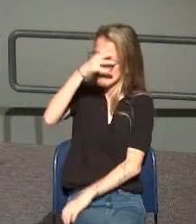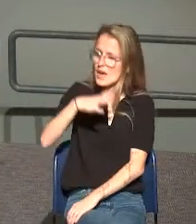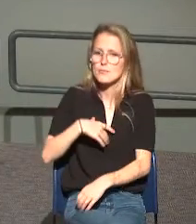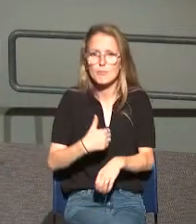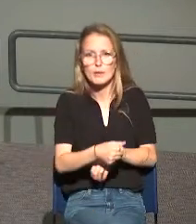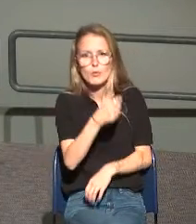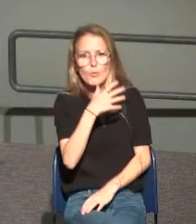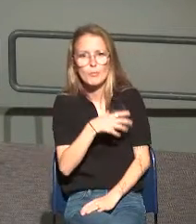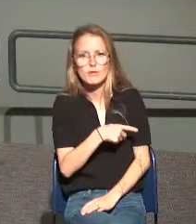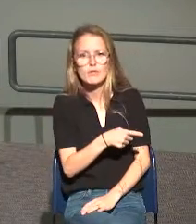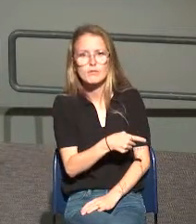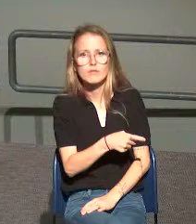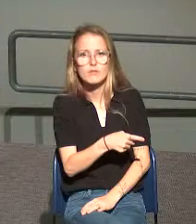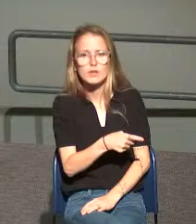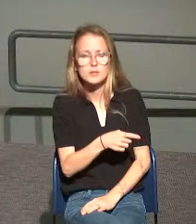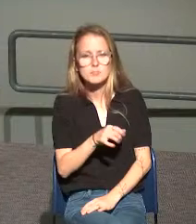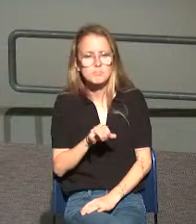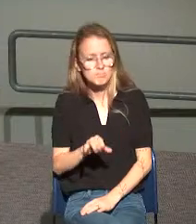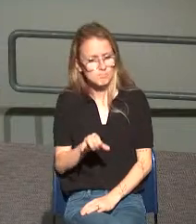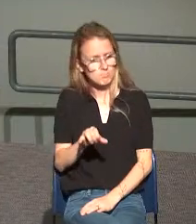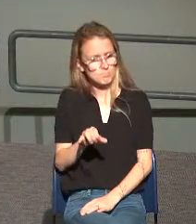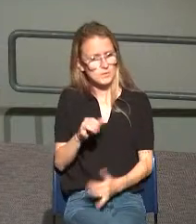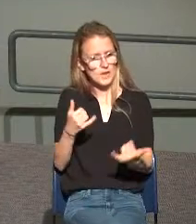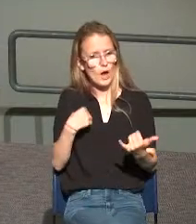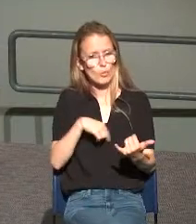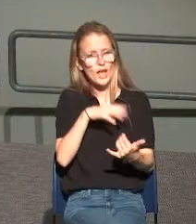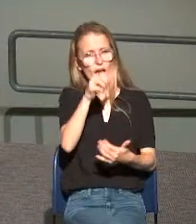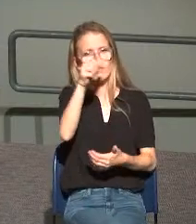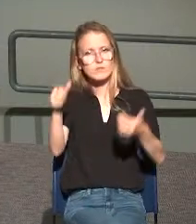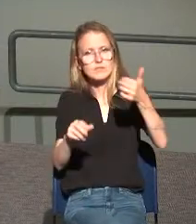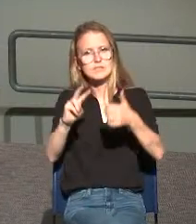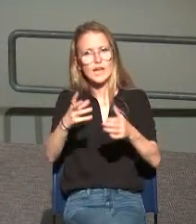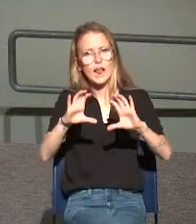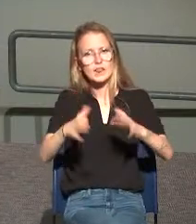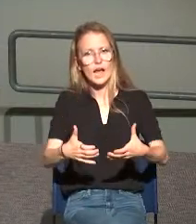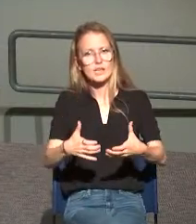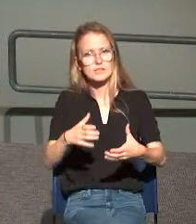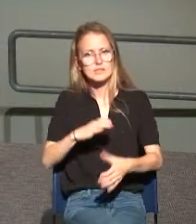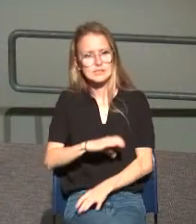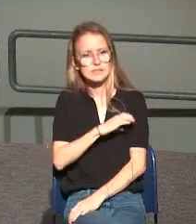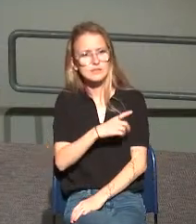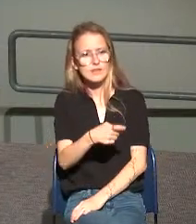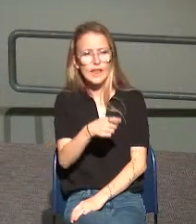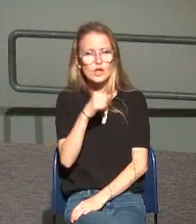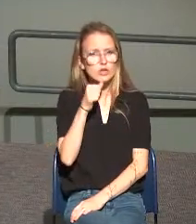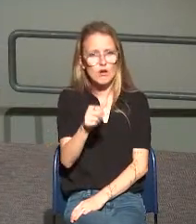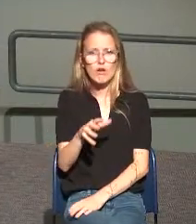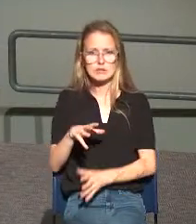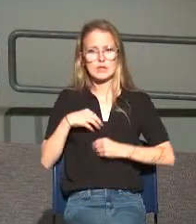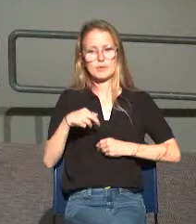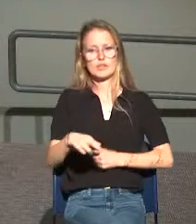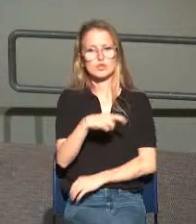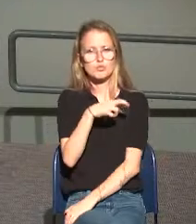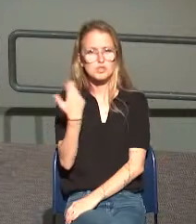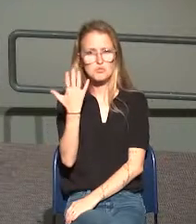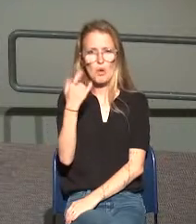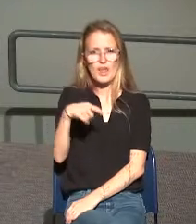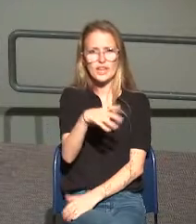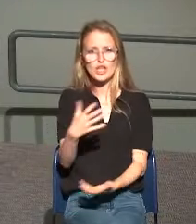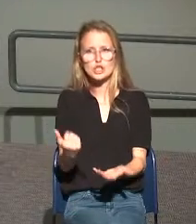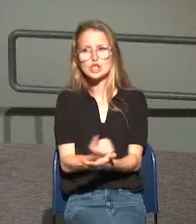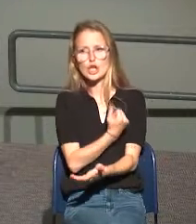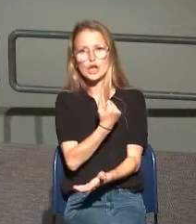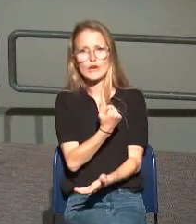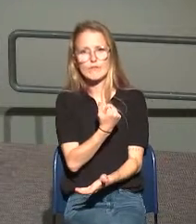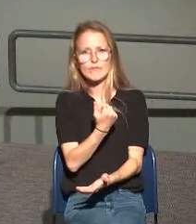have second-class citizens. They are not assuming the risks. Why should they deserve to be able to perform